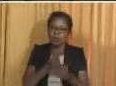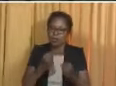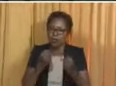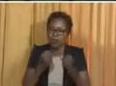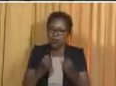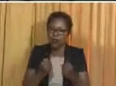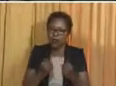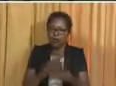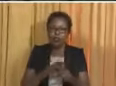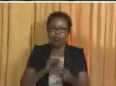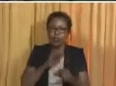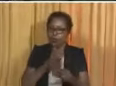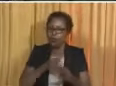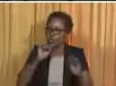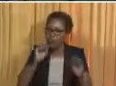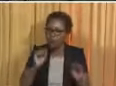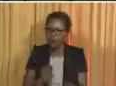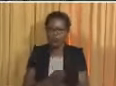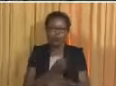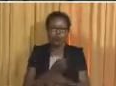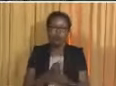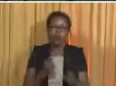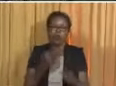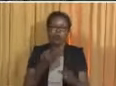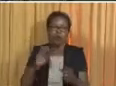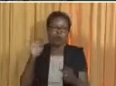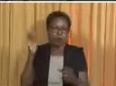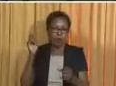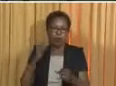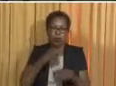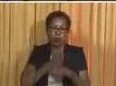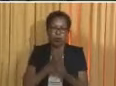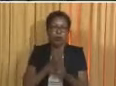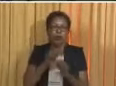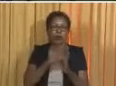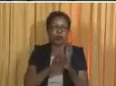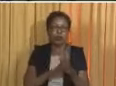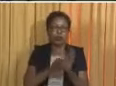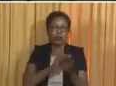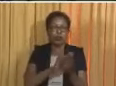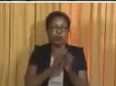not impossible, for a president to make a constitutional amendment.